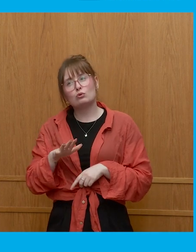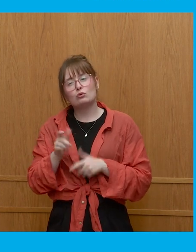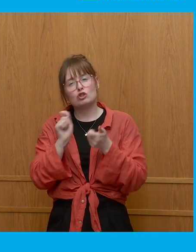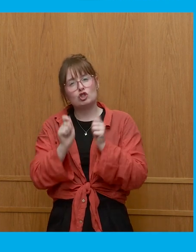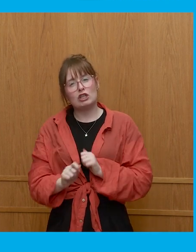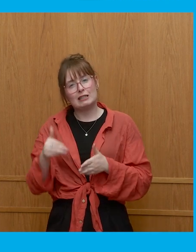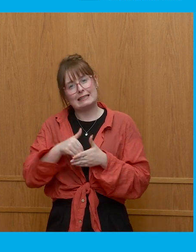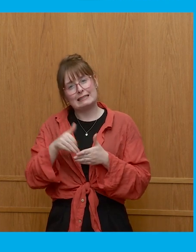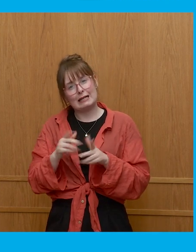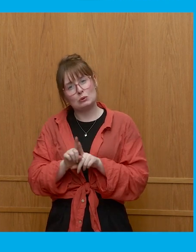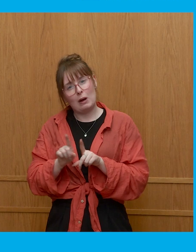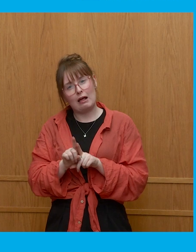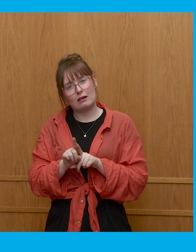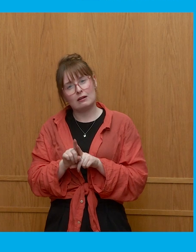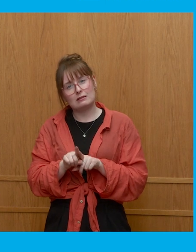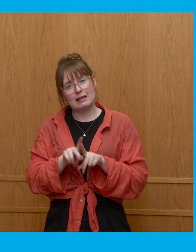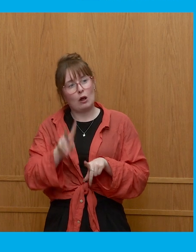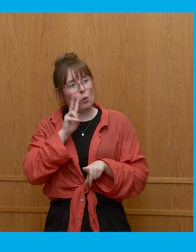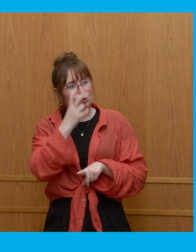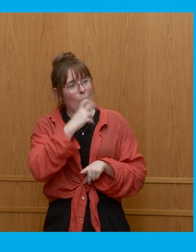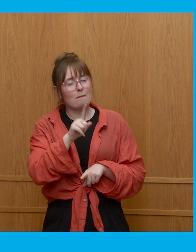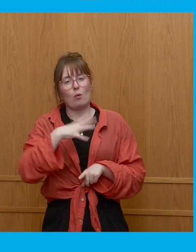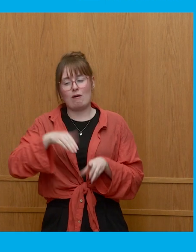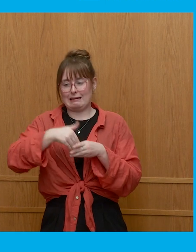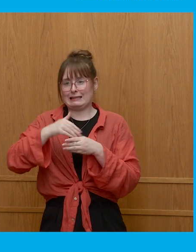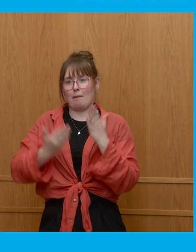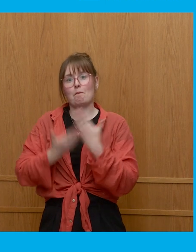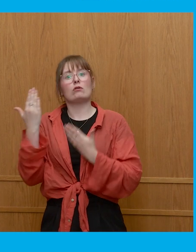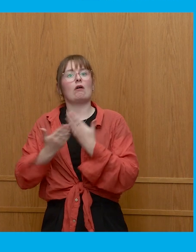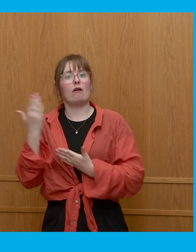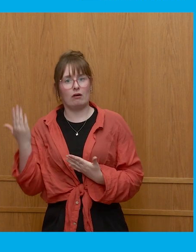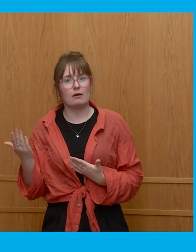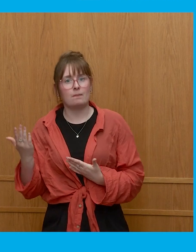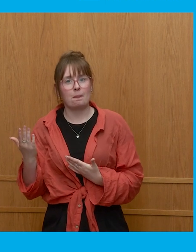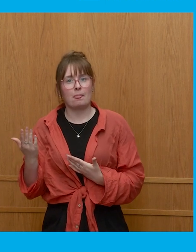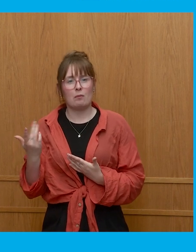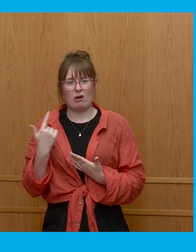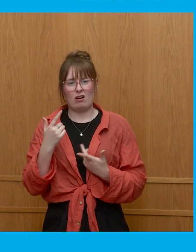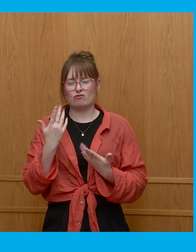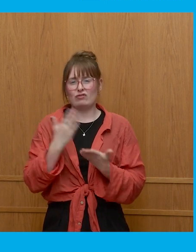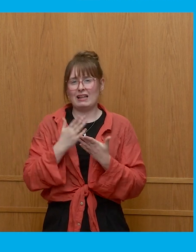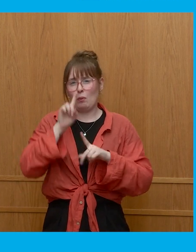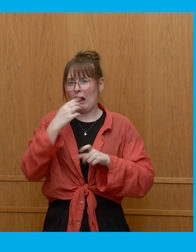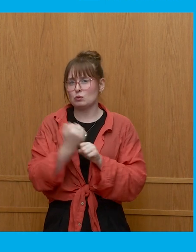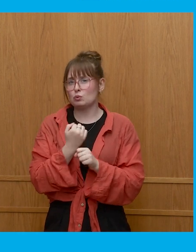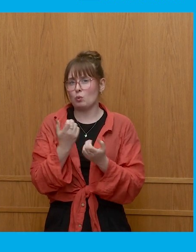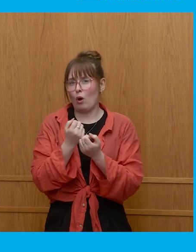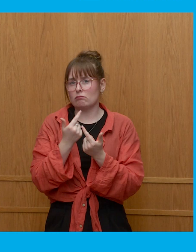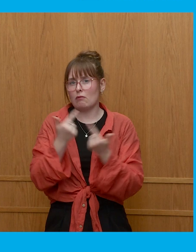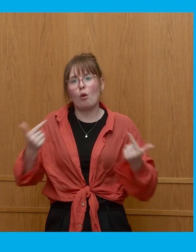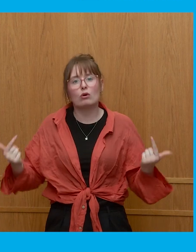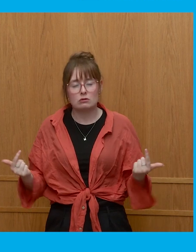changes in it, which also happens a little bit here in Queensberry House, but we were not very able to do it. And